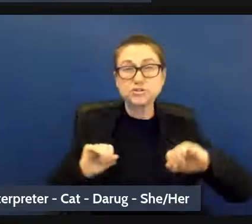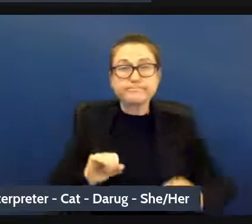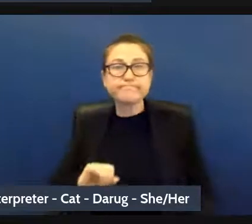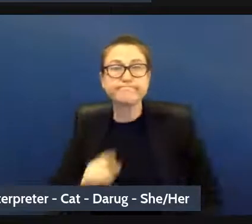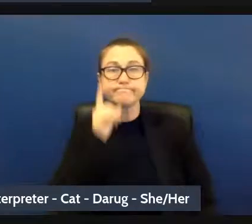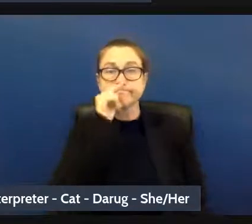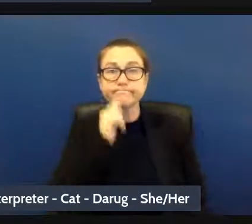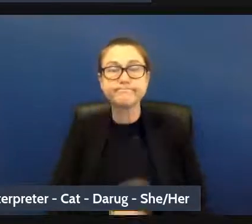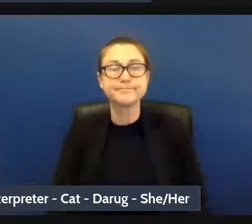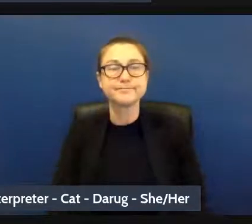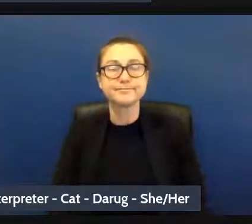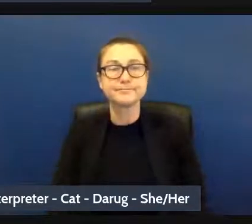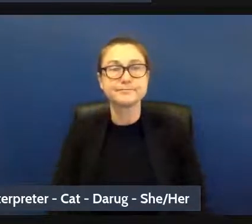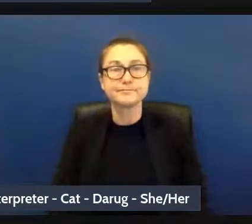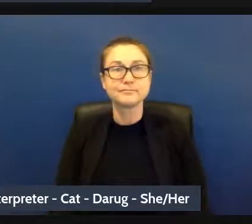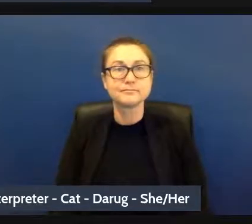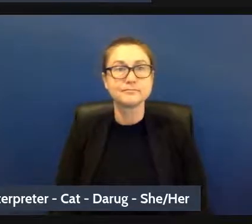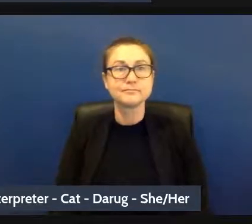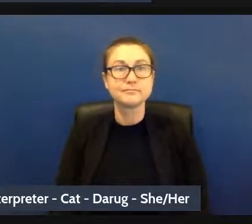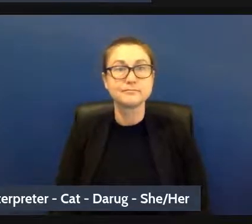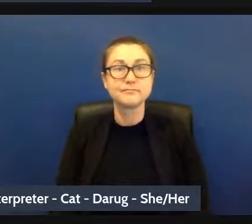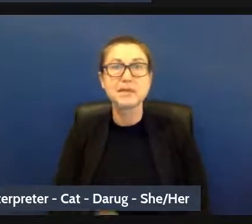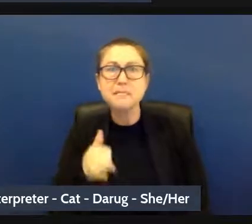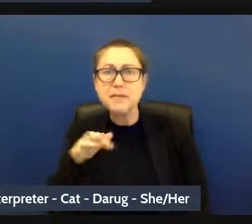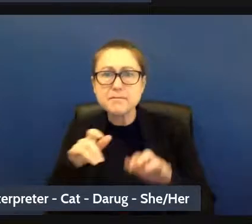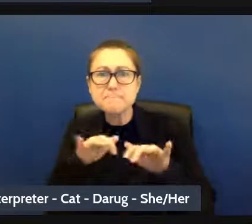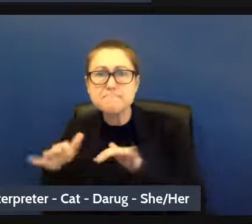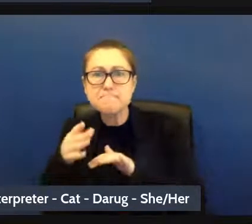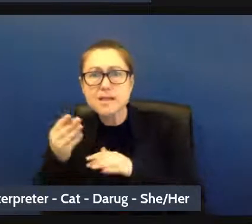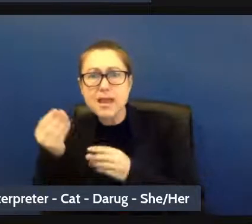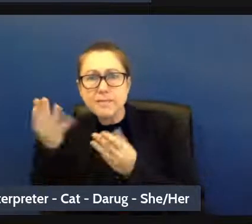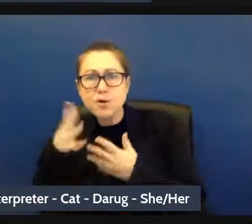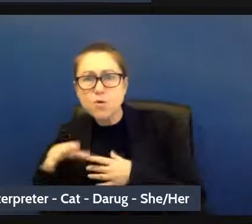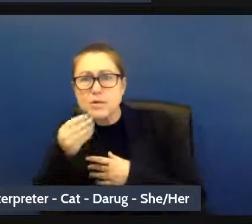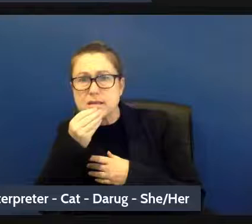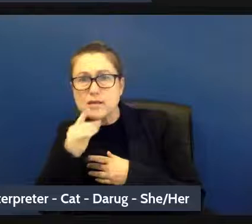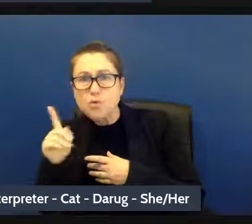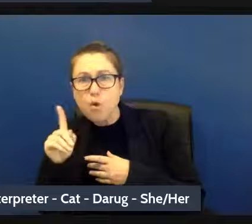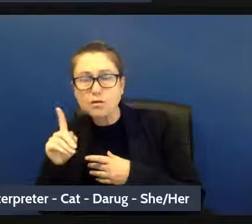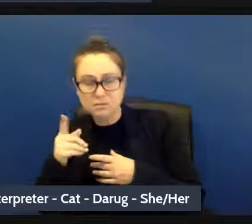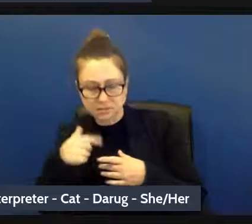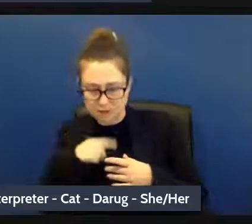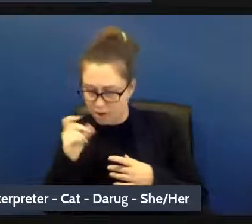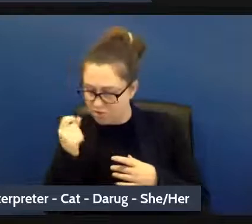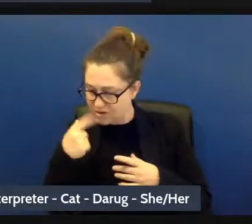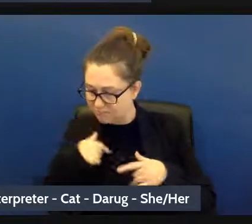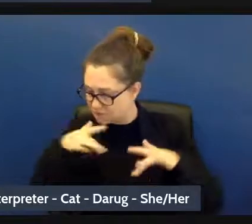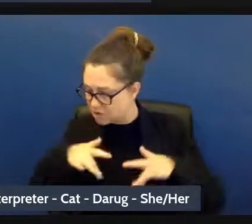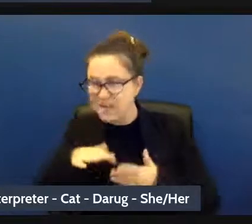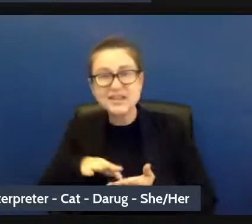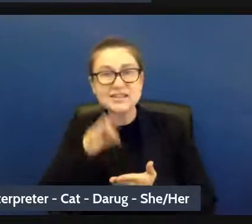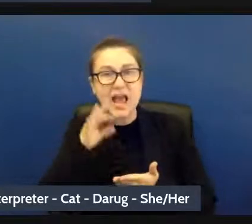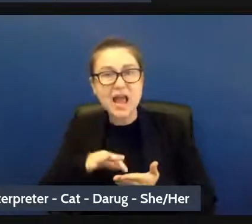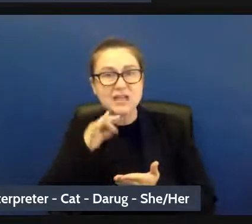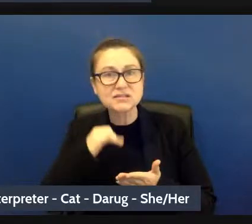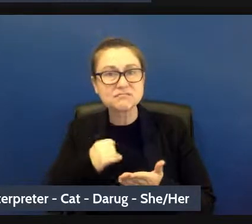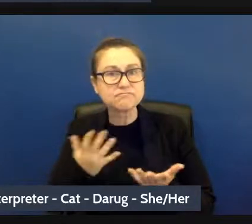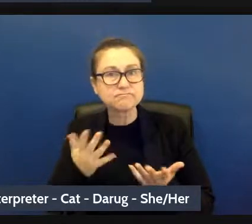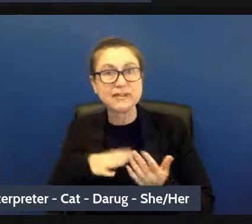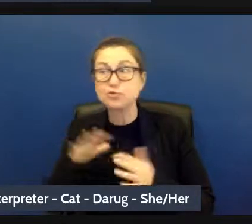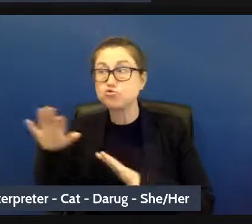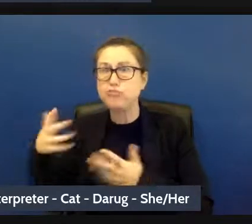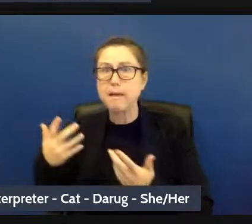And maybe tell us what you're snacking on this afternoon at home. I've realised I haven't brought a snack up. I'm going to have to go and grab